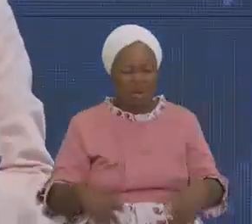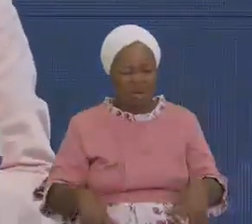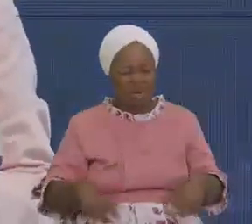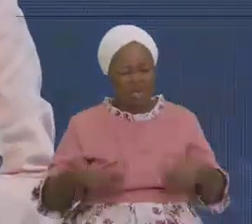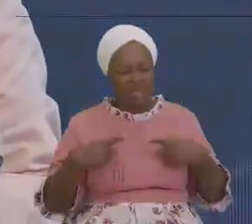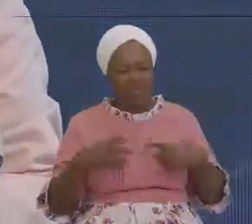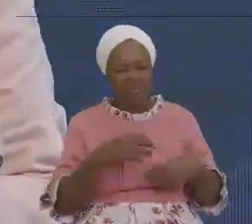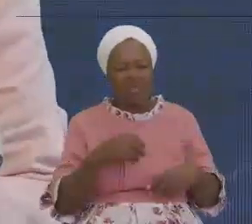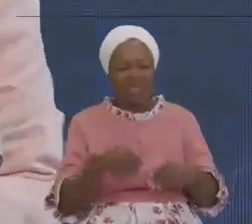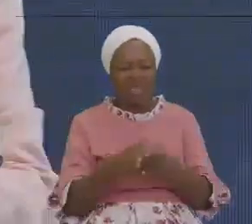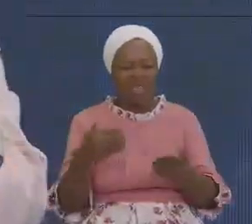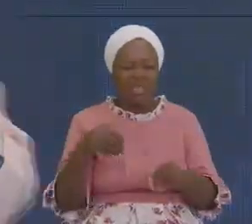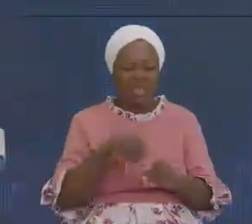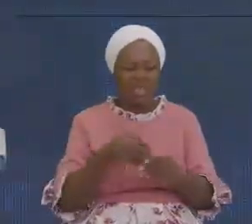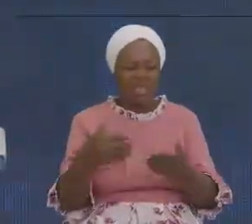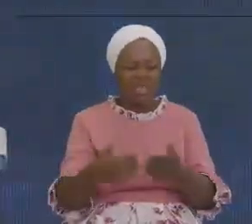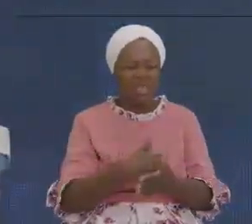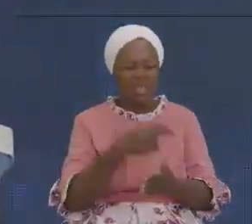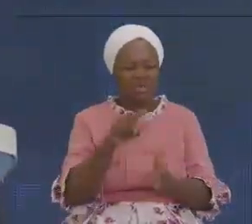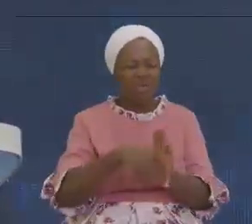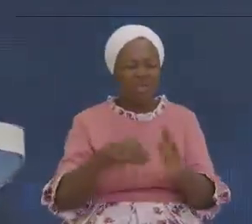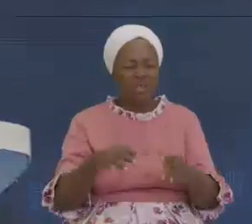newness of life.